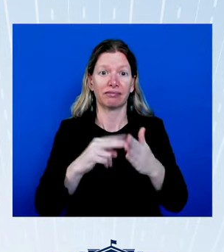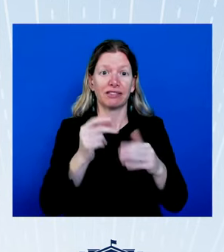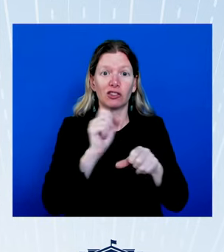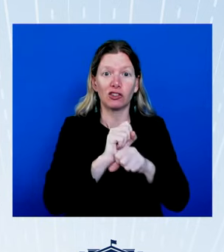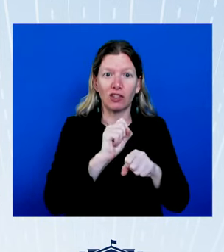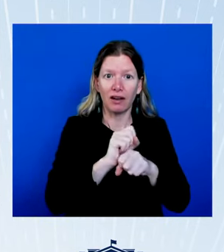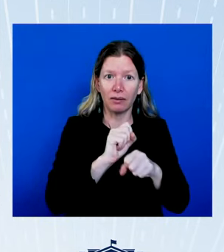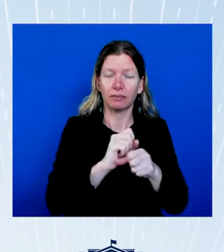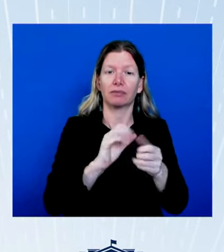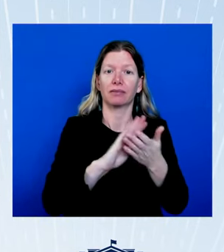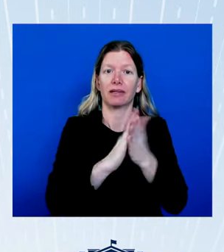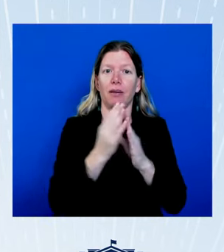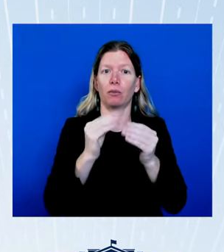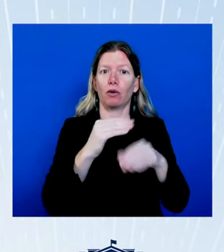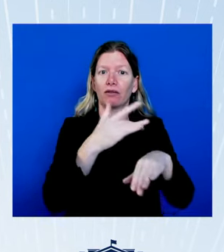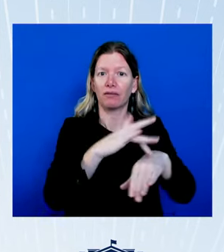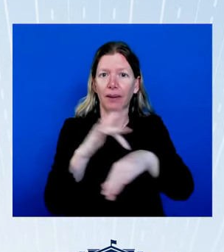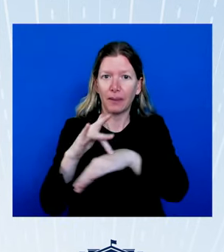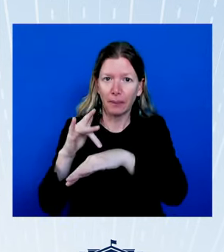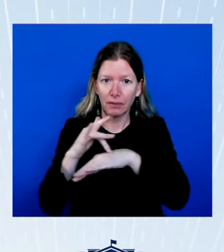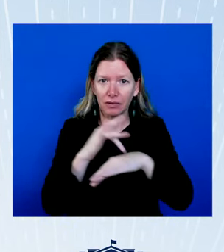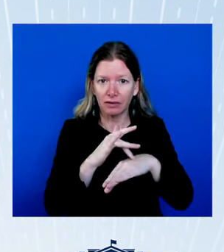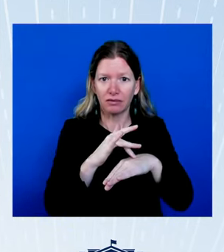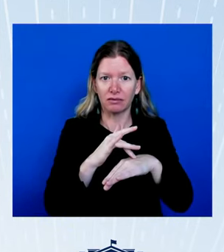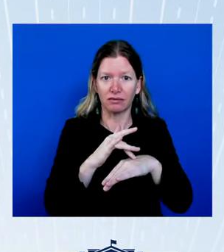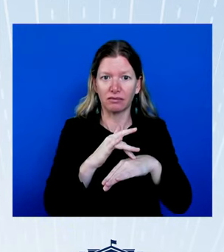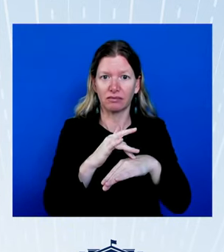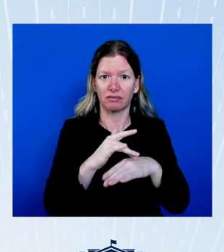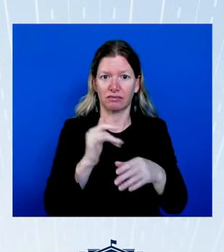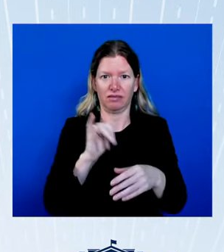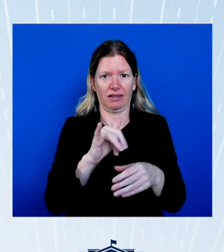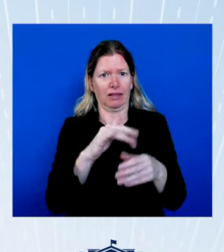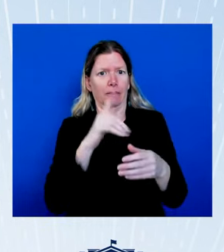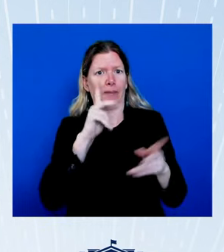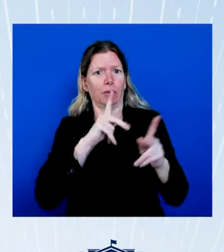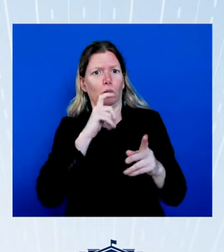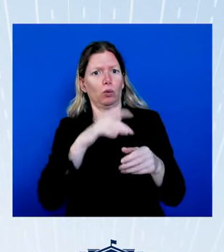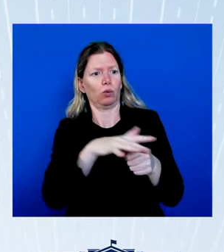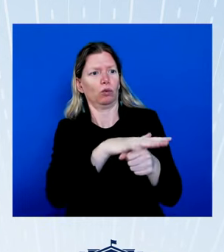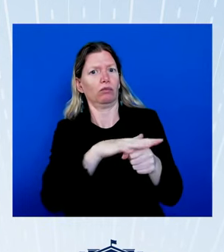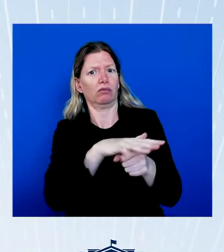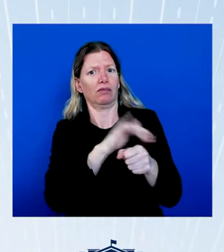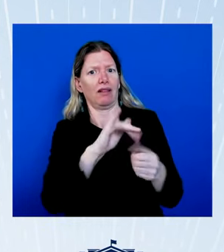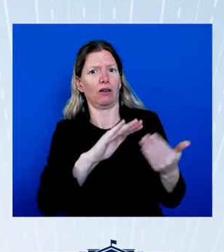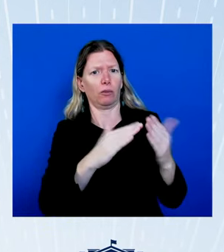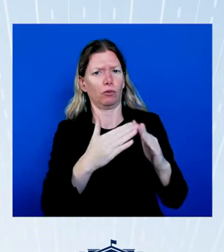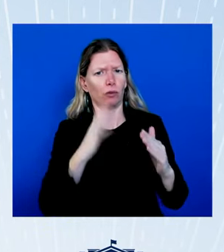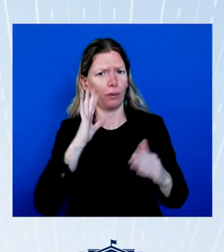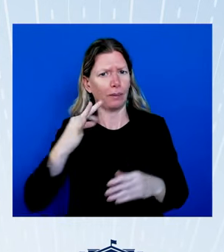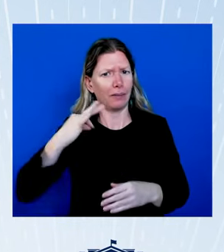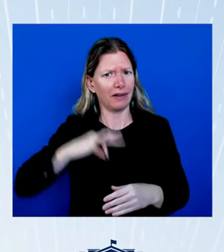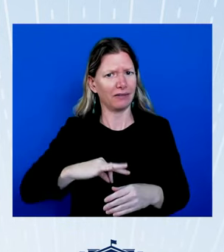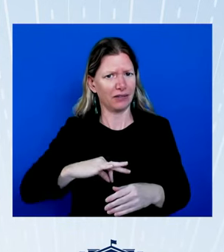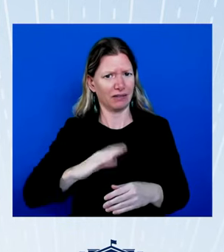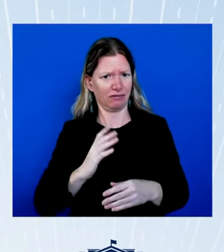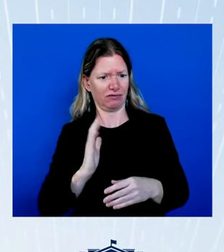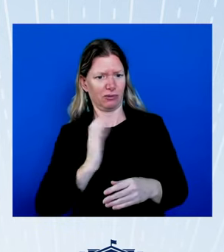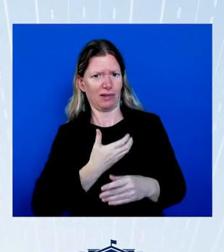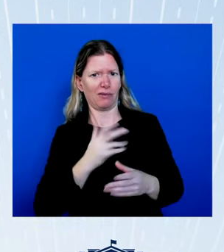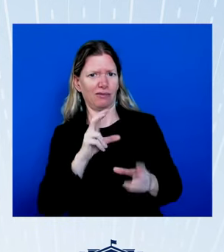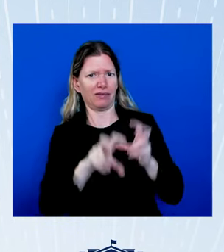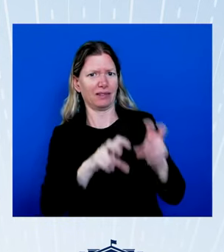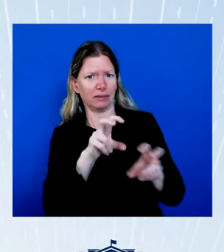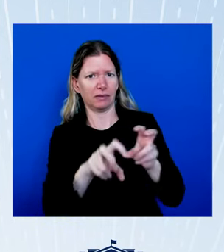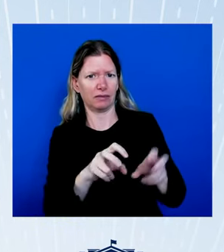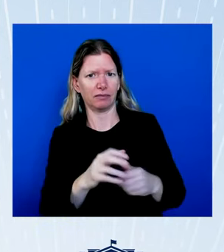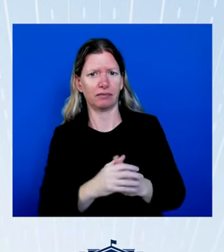local workers in this community. But none of these efforts would be possible without strong partnerships with state, local, tribal, territorial,